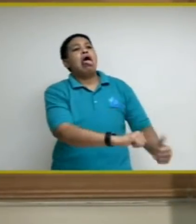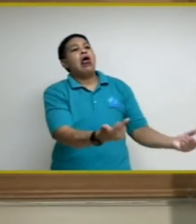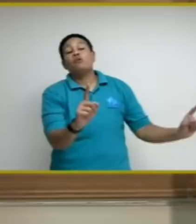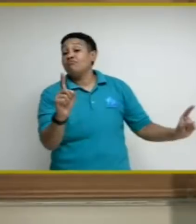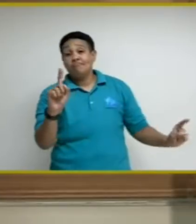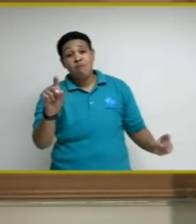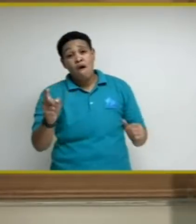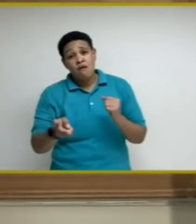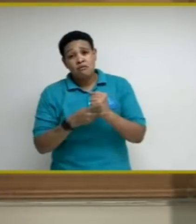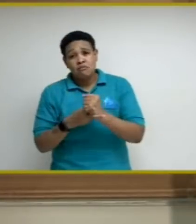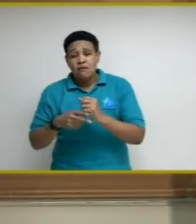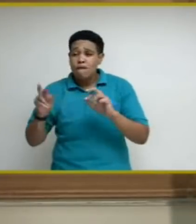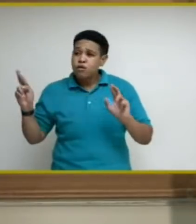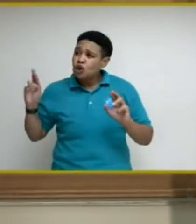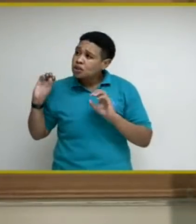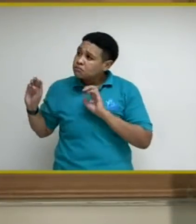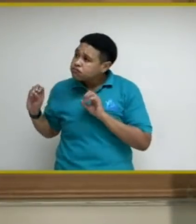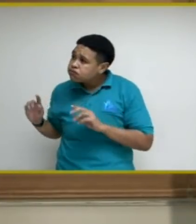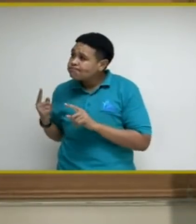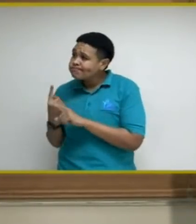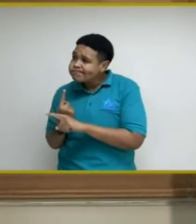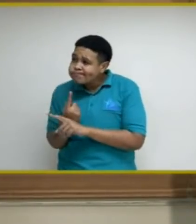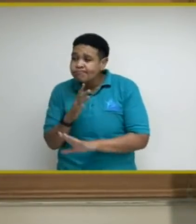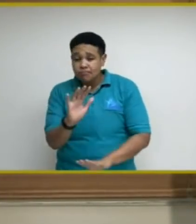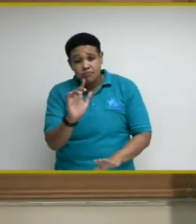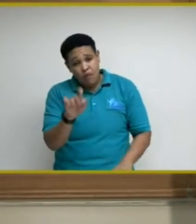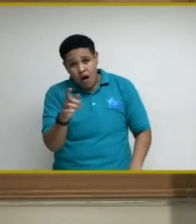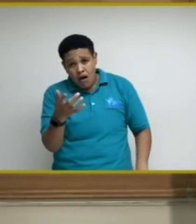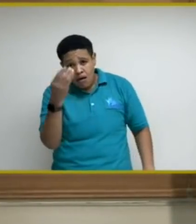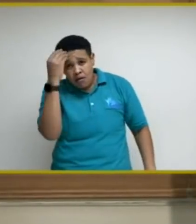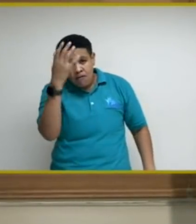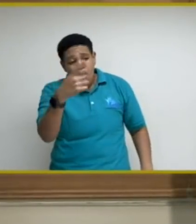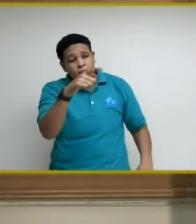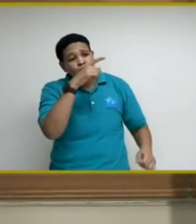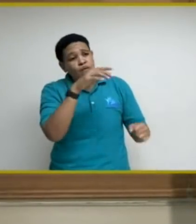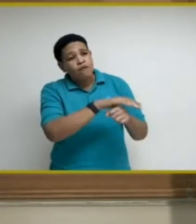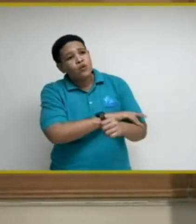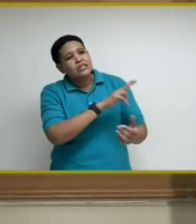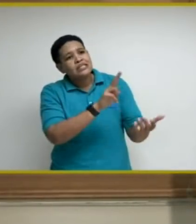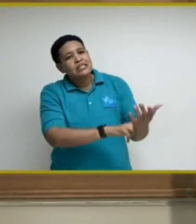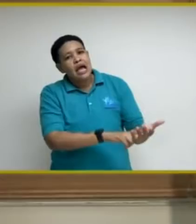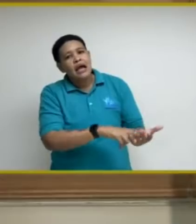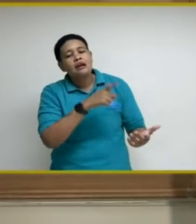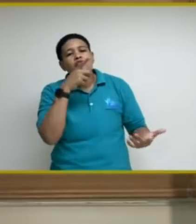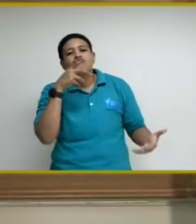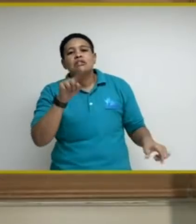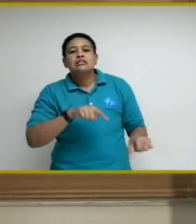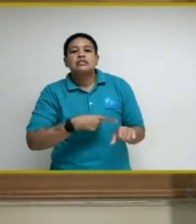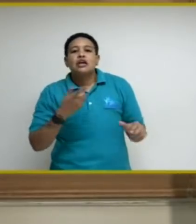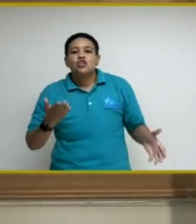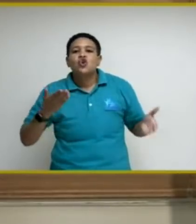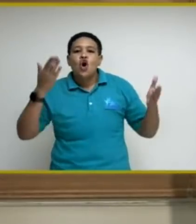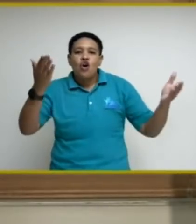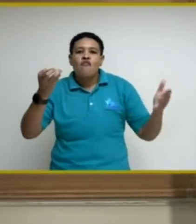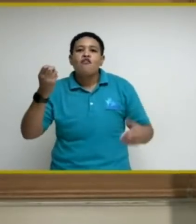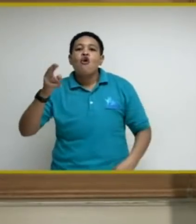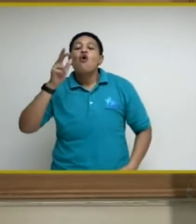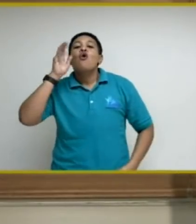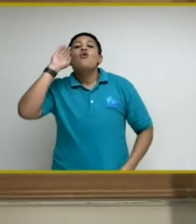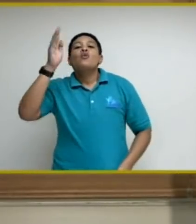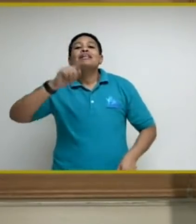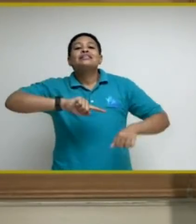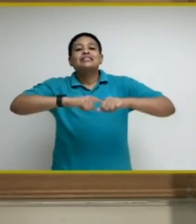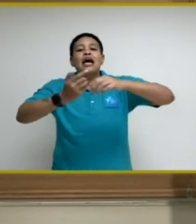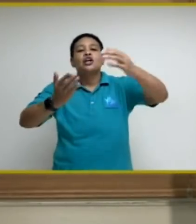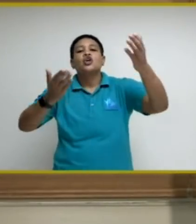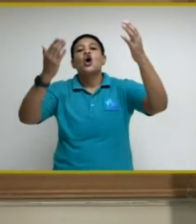So the ones that have been fully signed off on are either starting to offer or will begin to